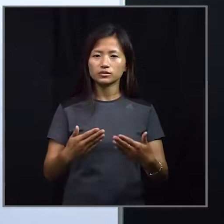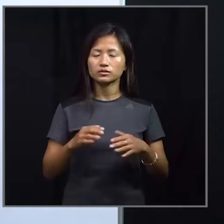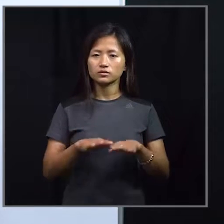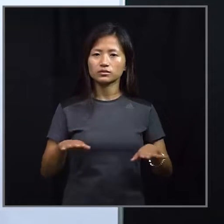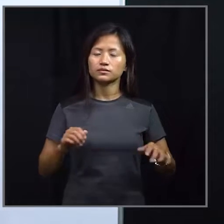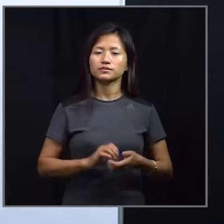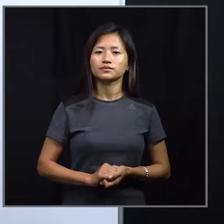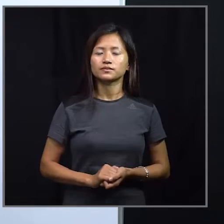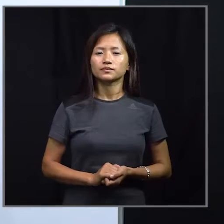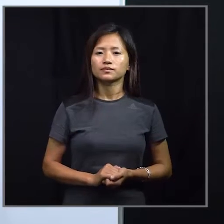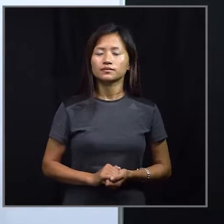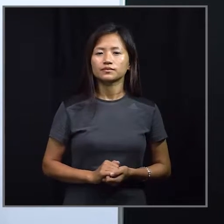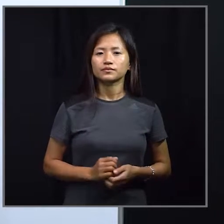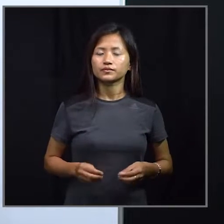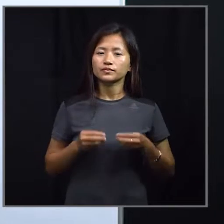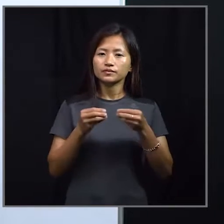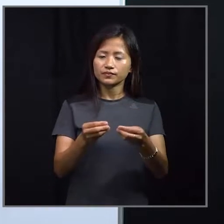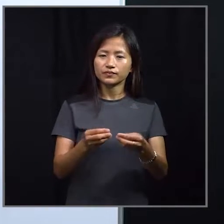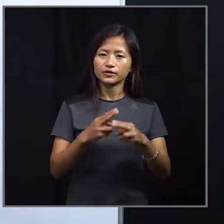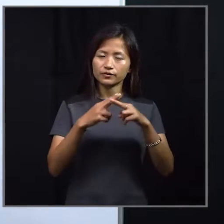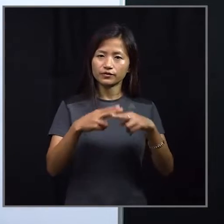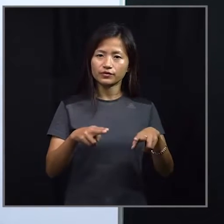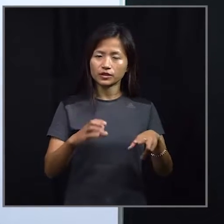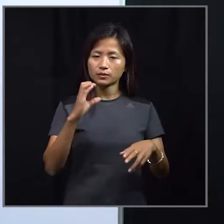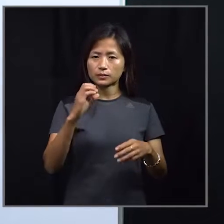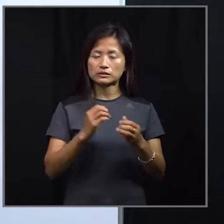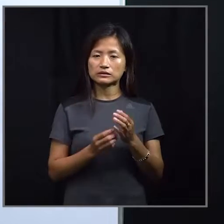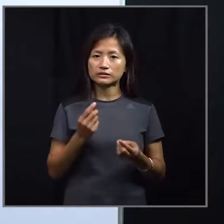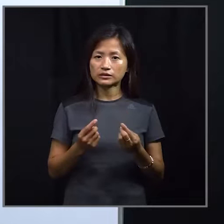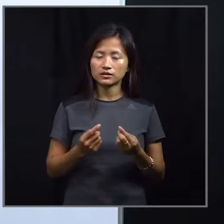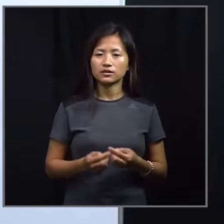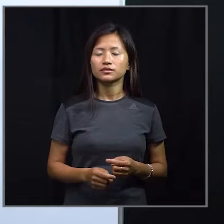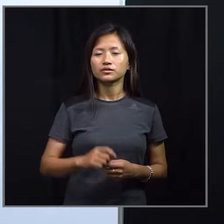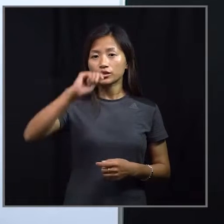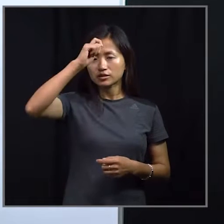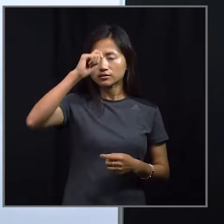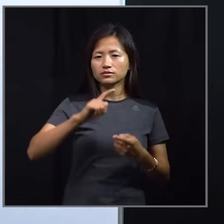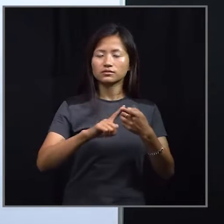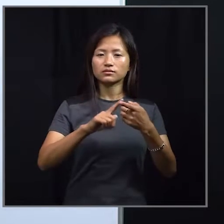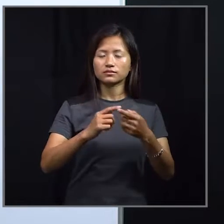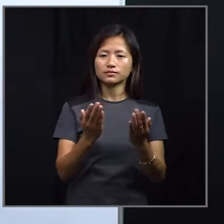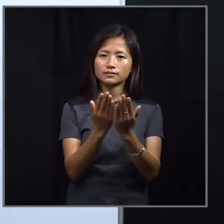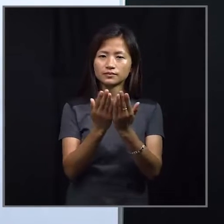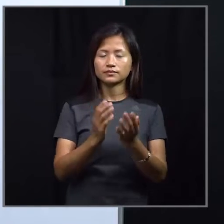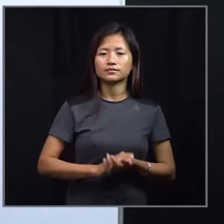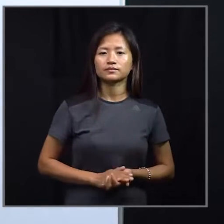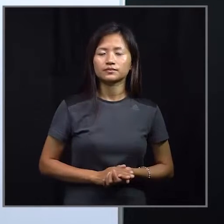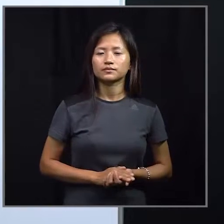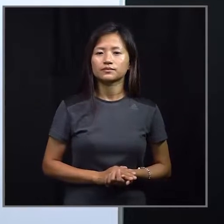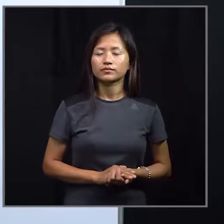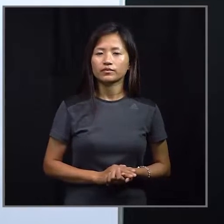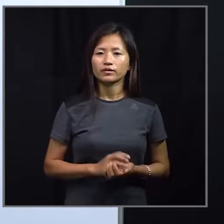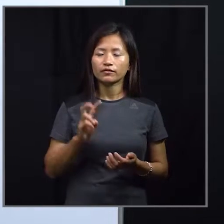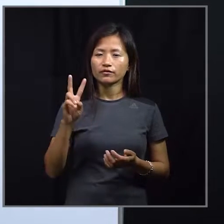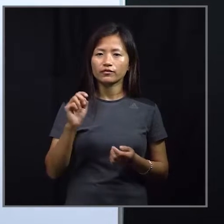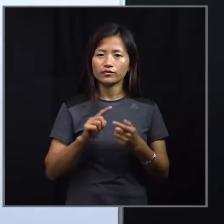the rural areas should be given free and compulsory education. If you listen very carefully, some value